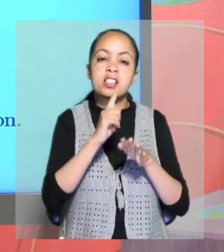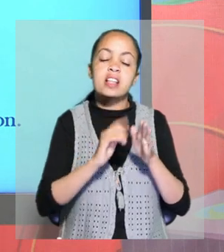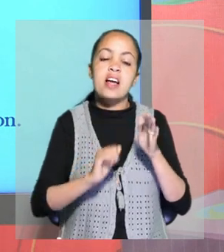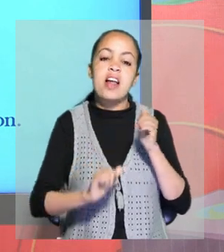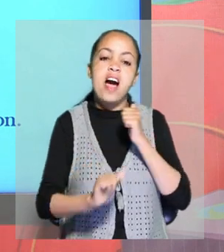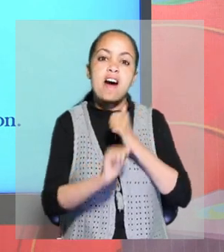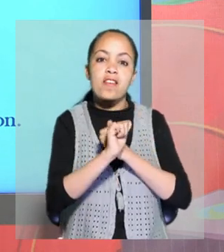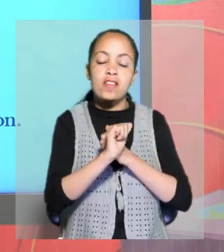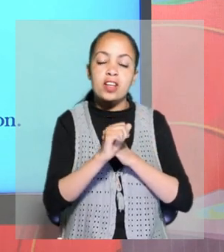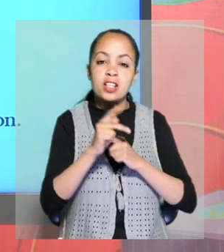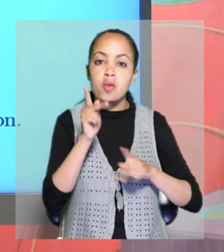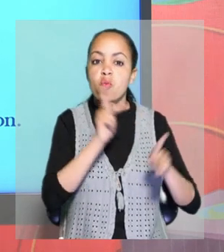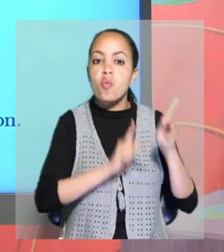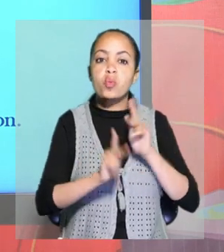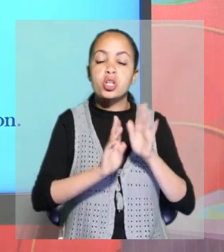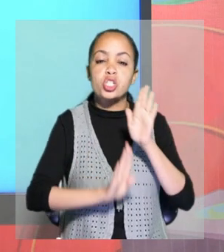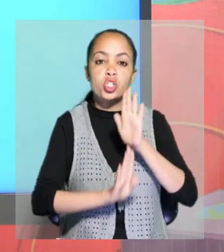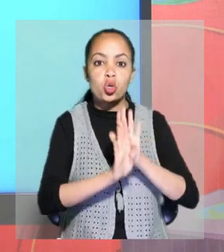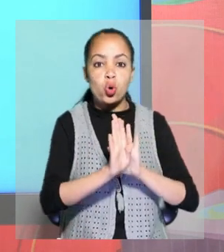growth.